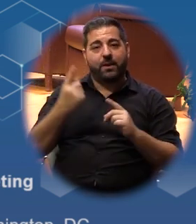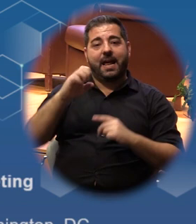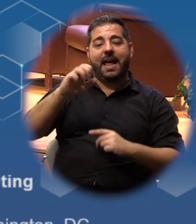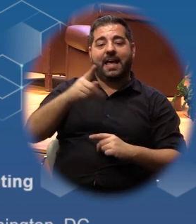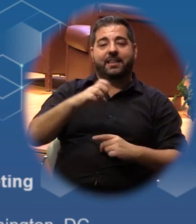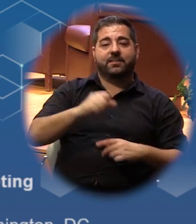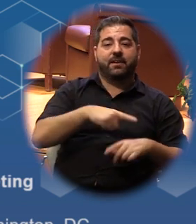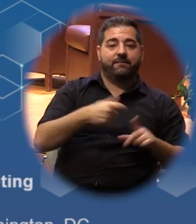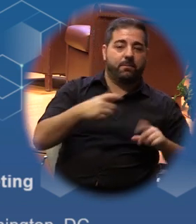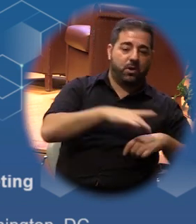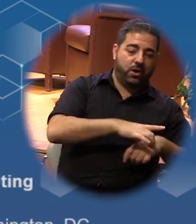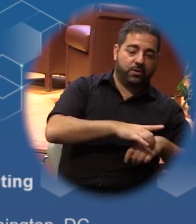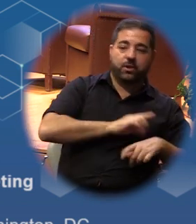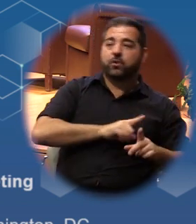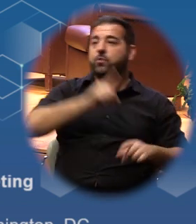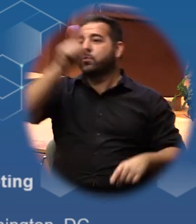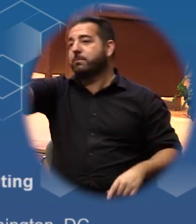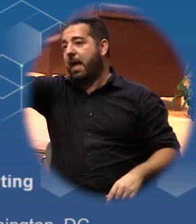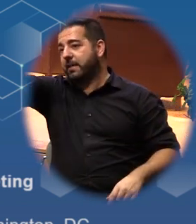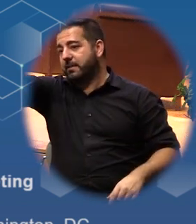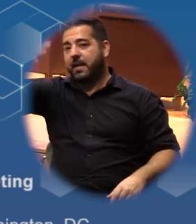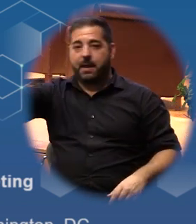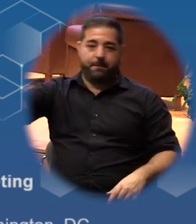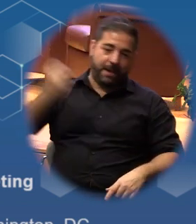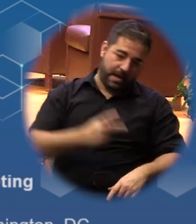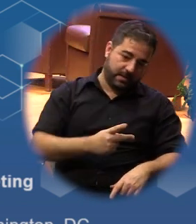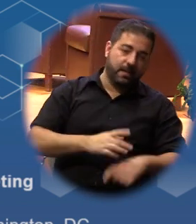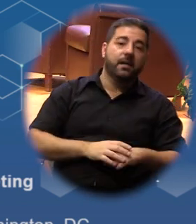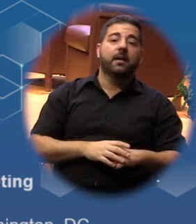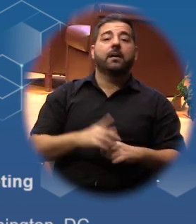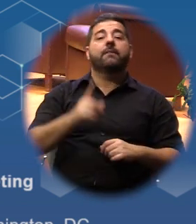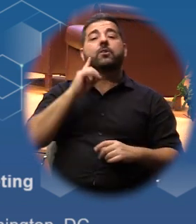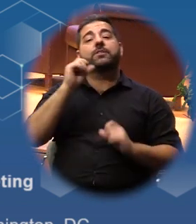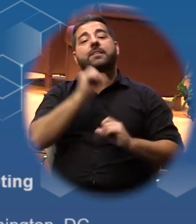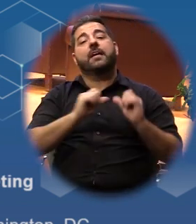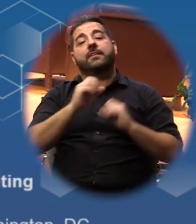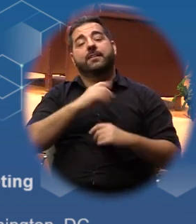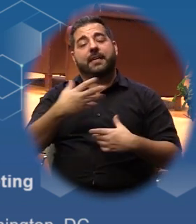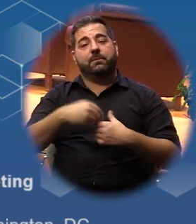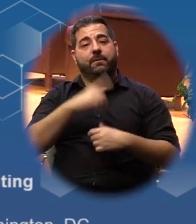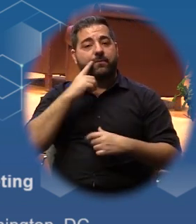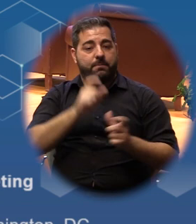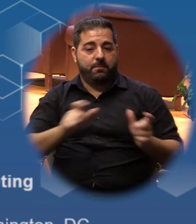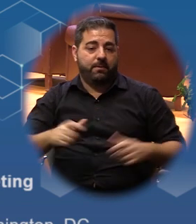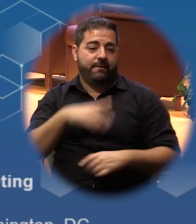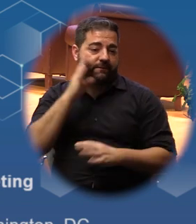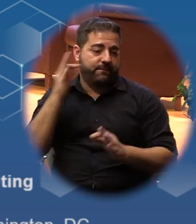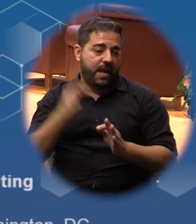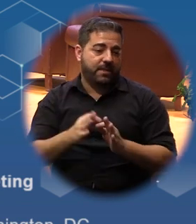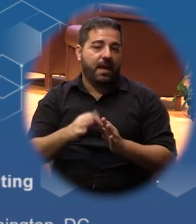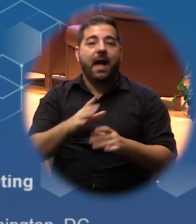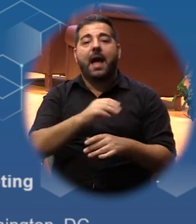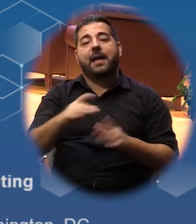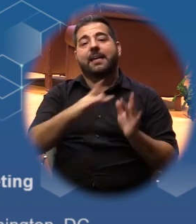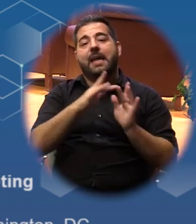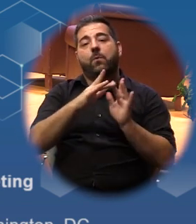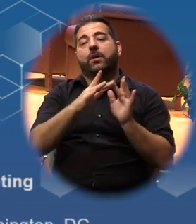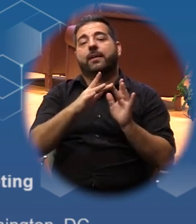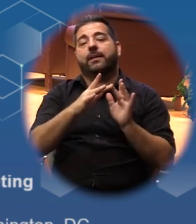Earth to Space and Back, a workshop on science engagement with people of faith, and a networking reception. And you can